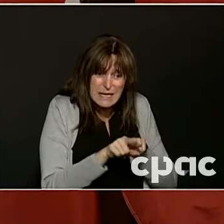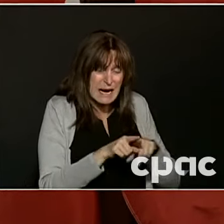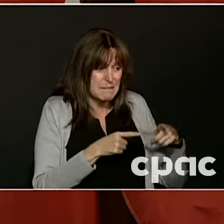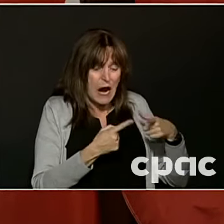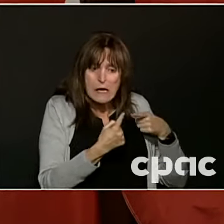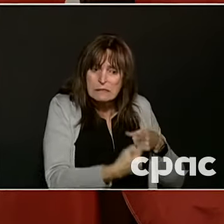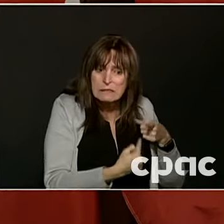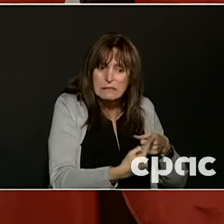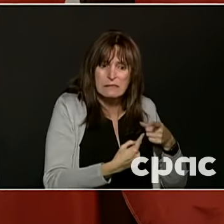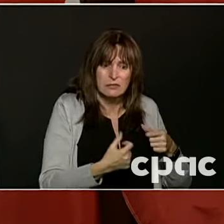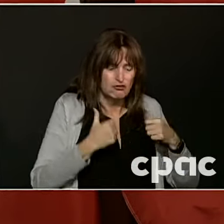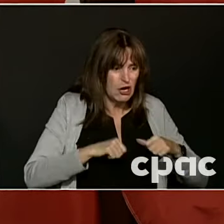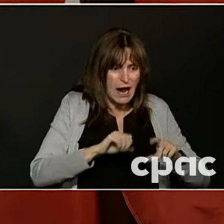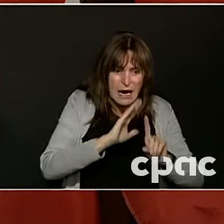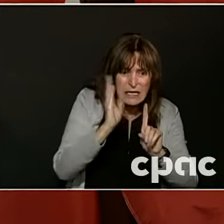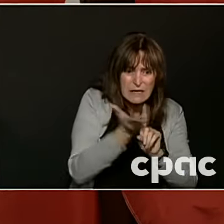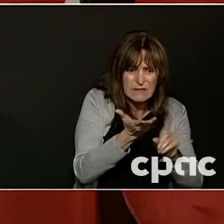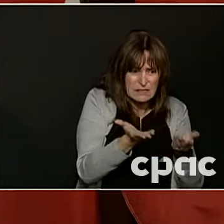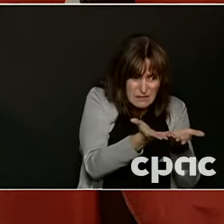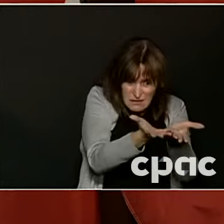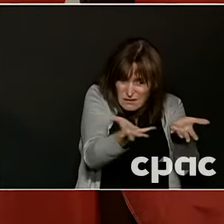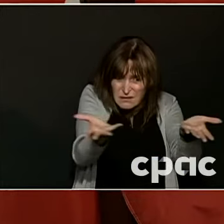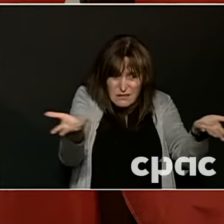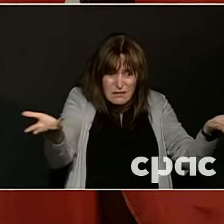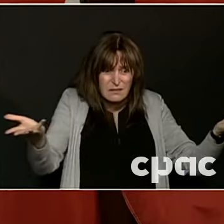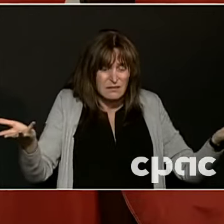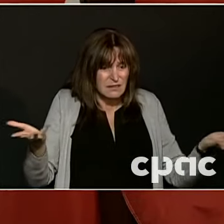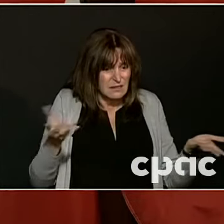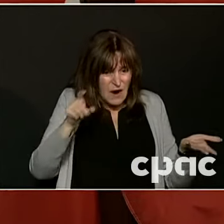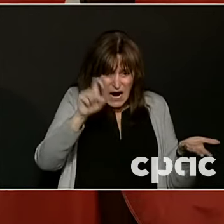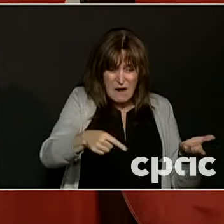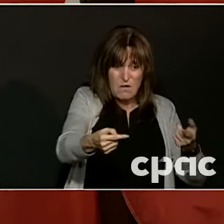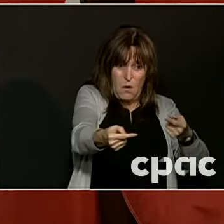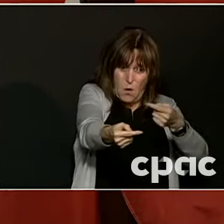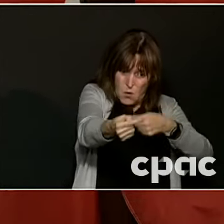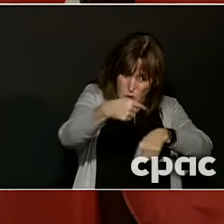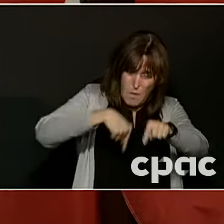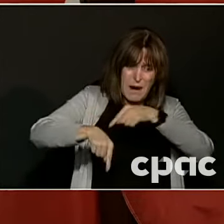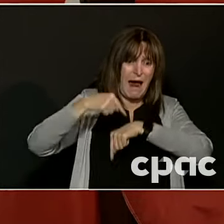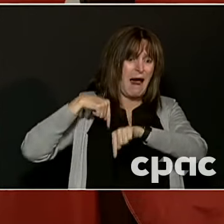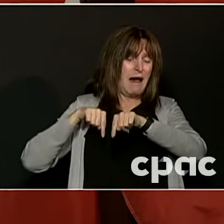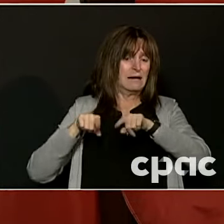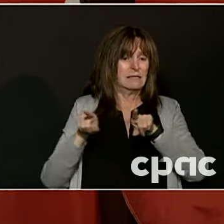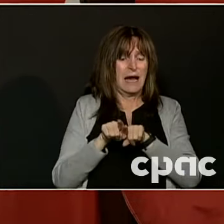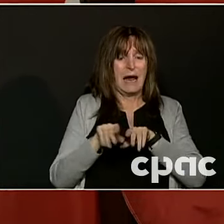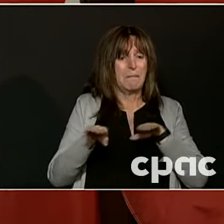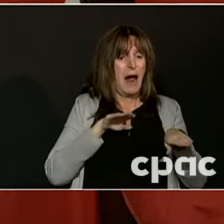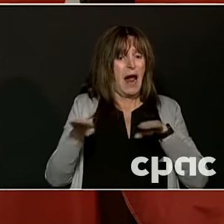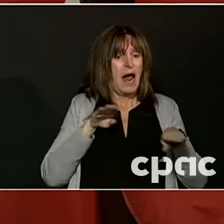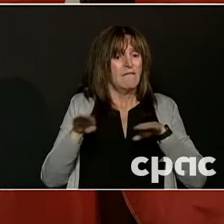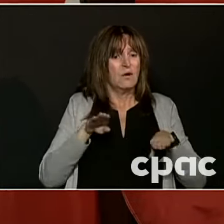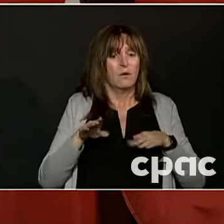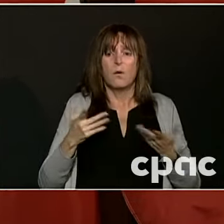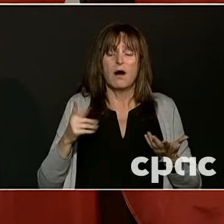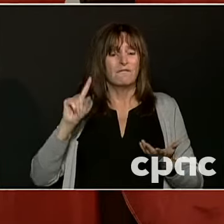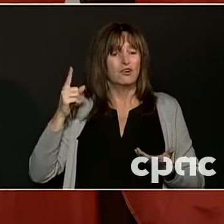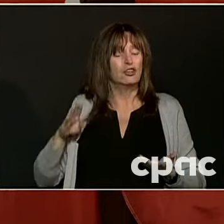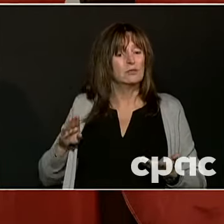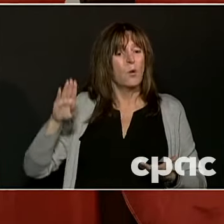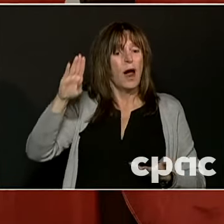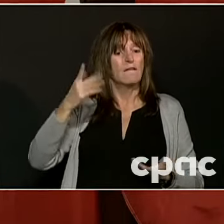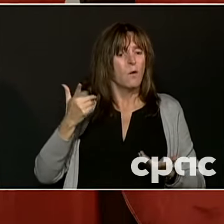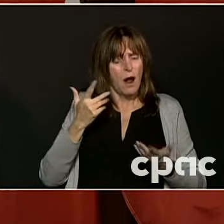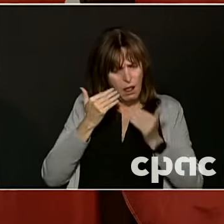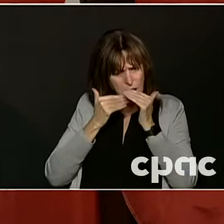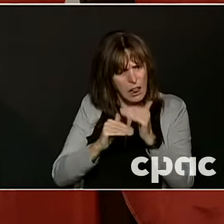say, you need to return to what we did during the first wave. You need to return to that household limitation in all sorts of